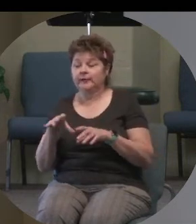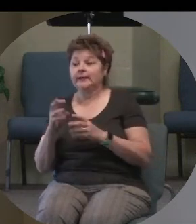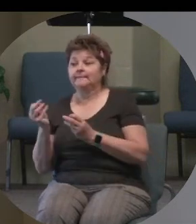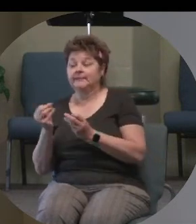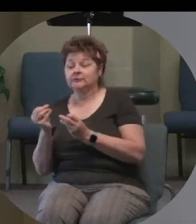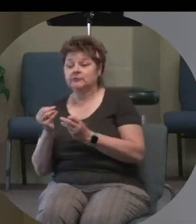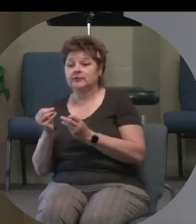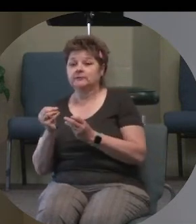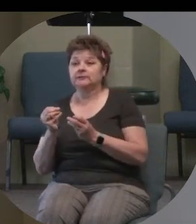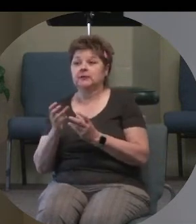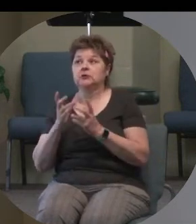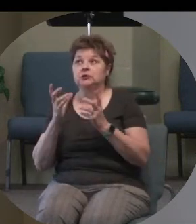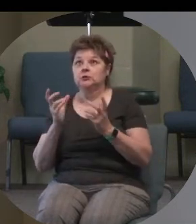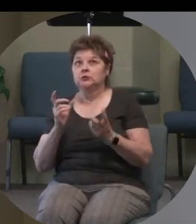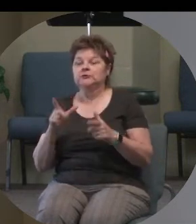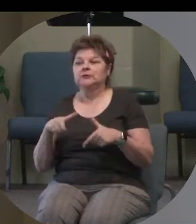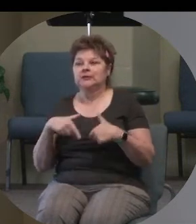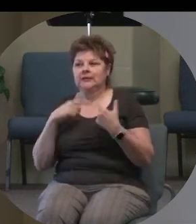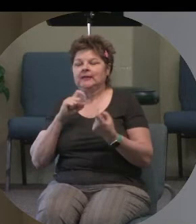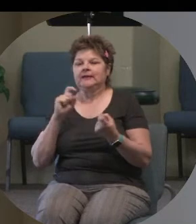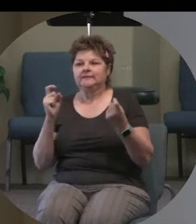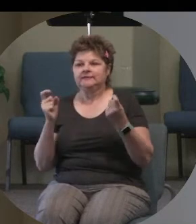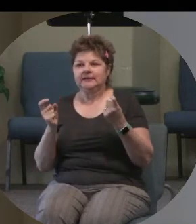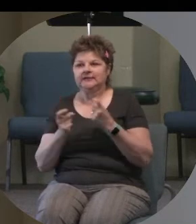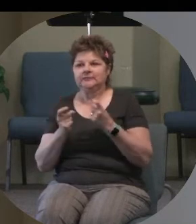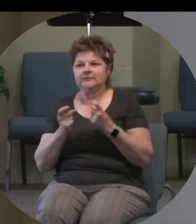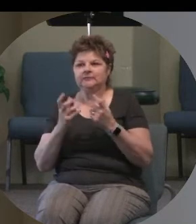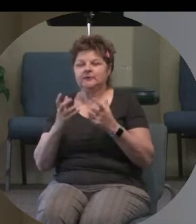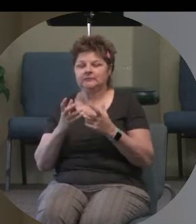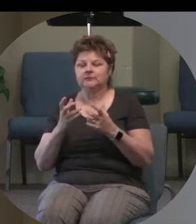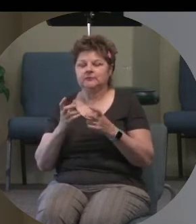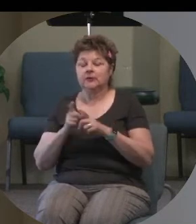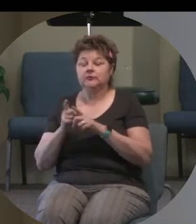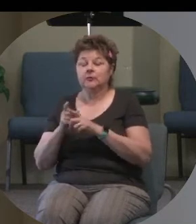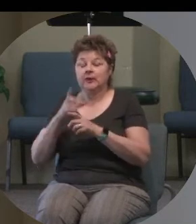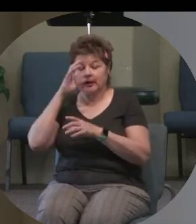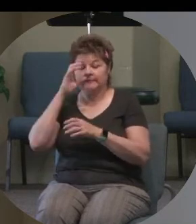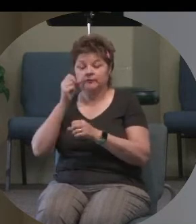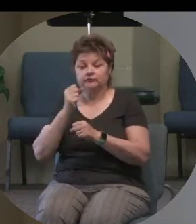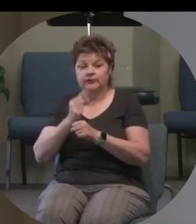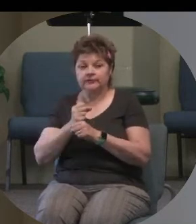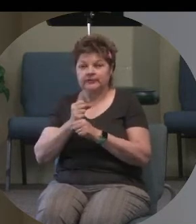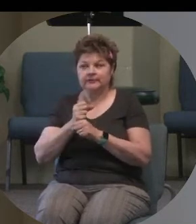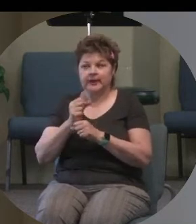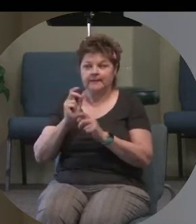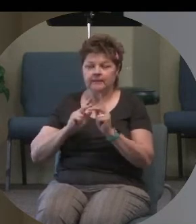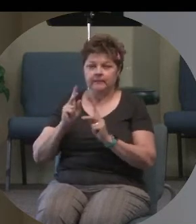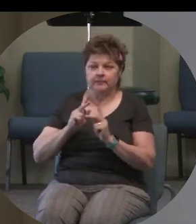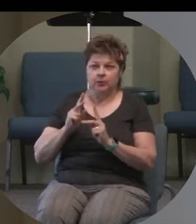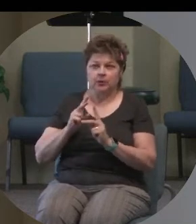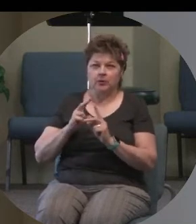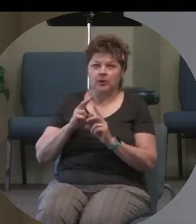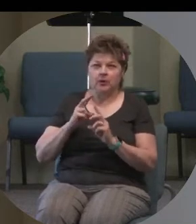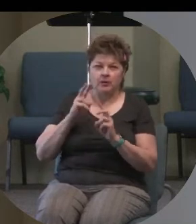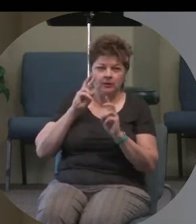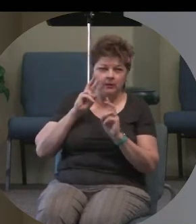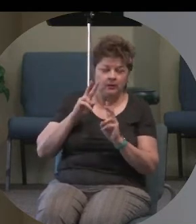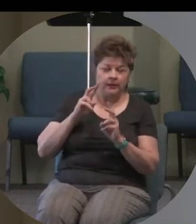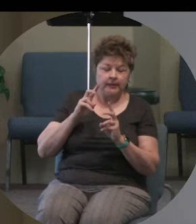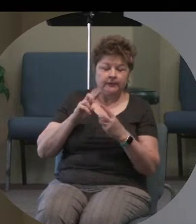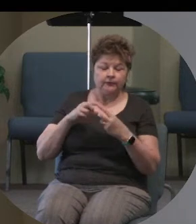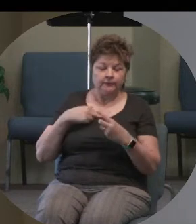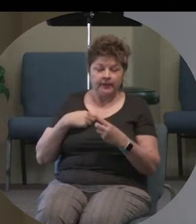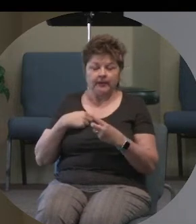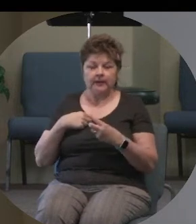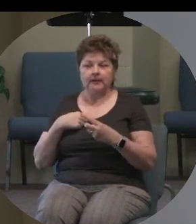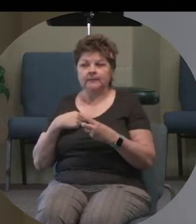but it was also a lot of pressure for us because people are looking to us to be the ones who kind of lead our kids. They're looking to me to be the